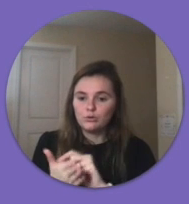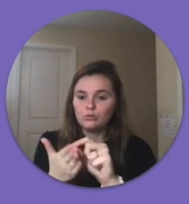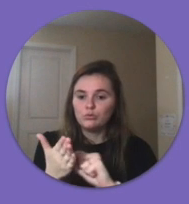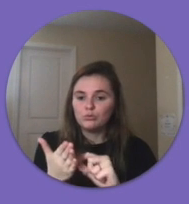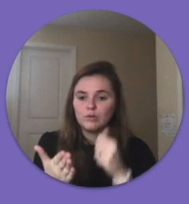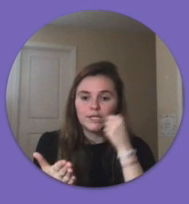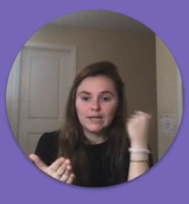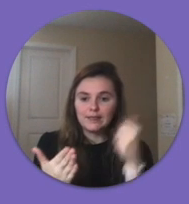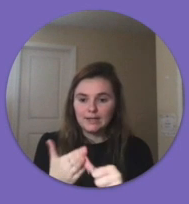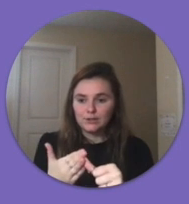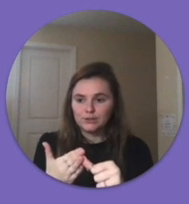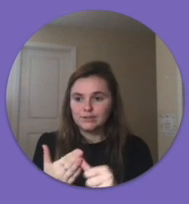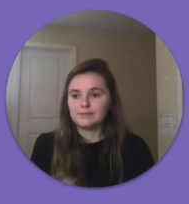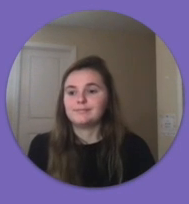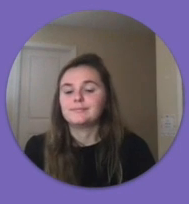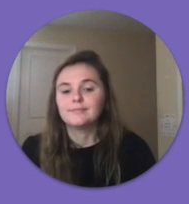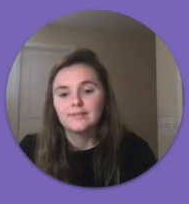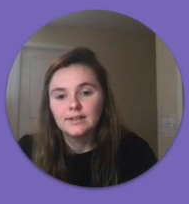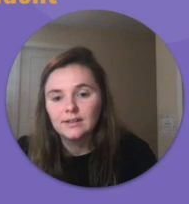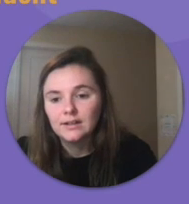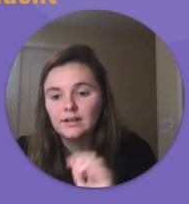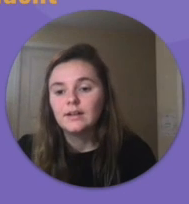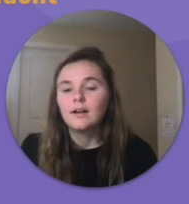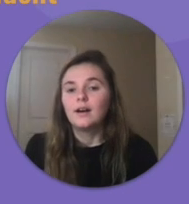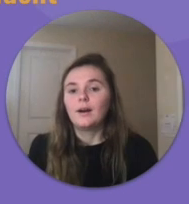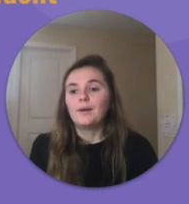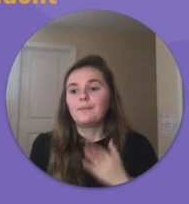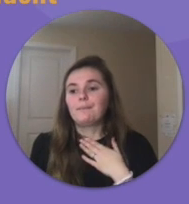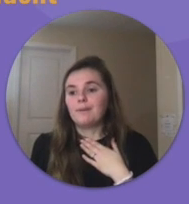to write letters.